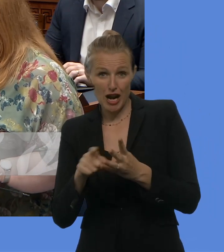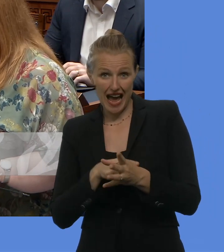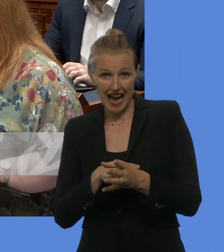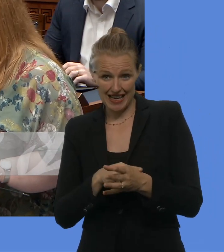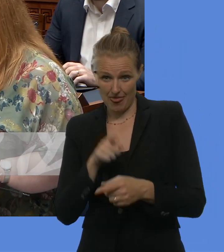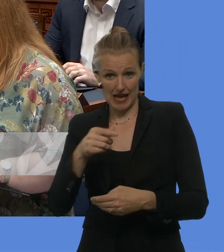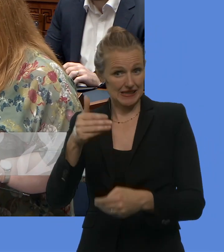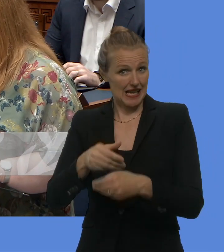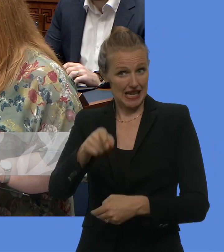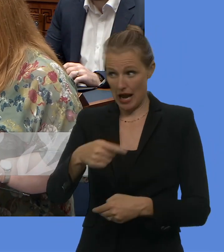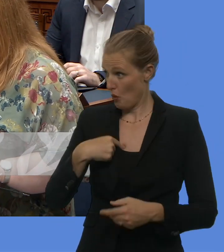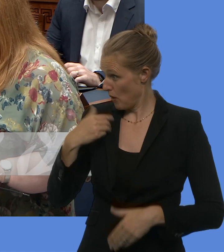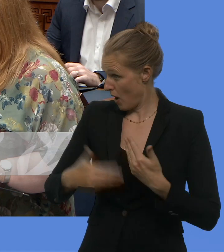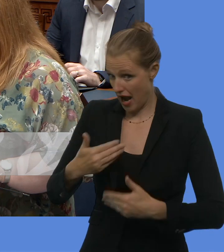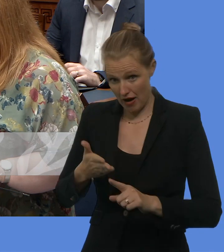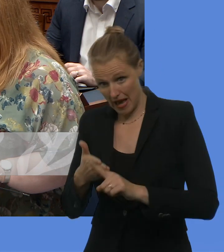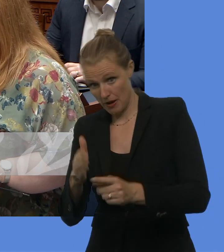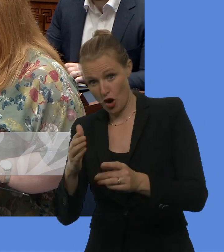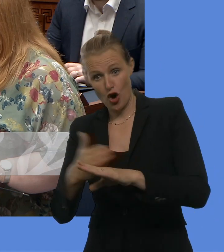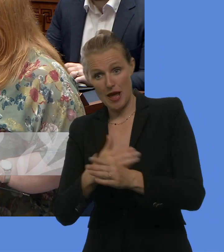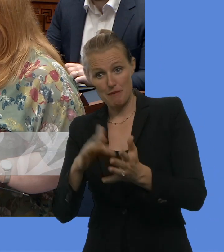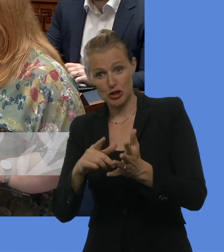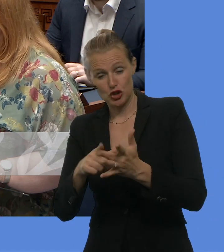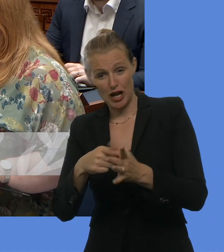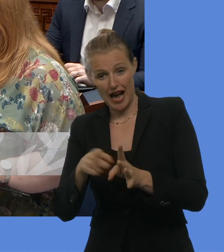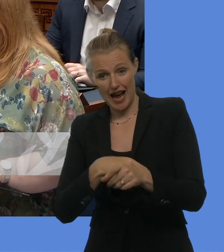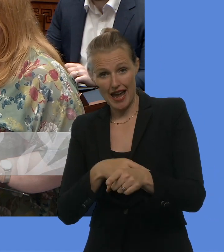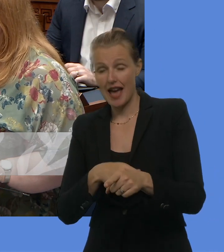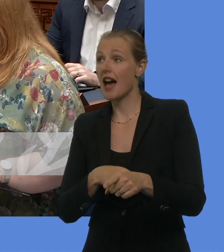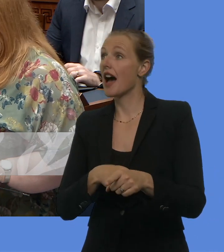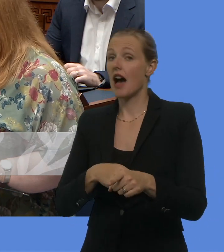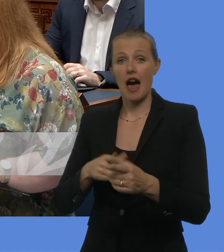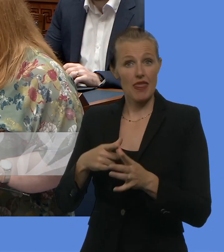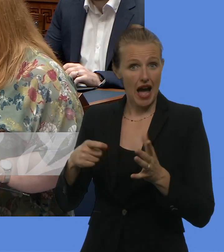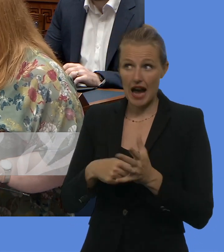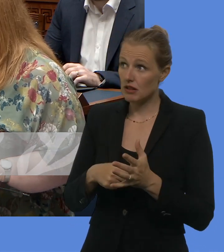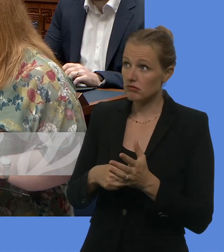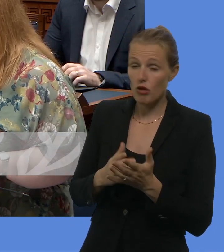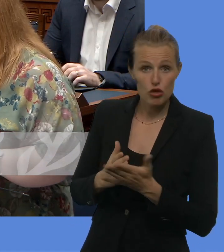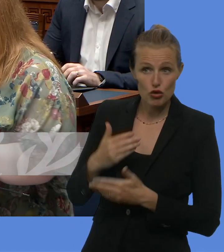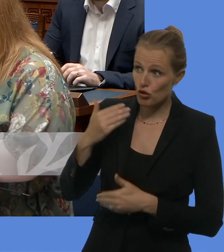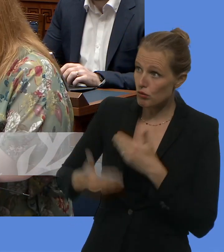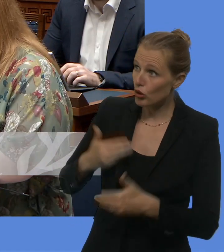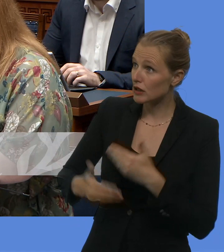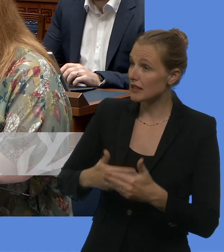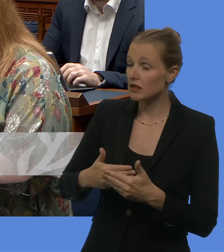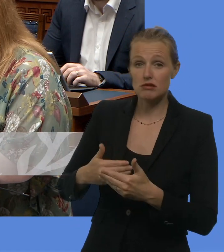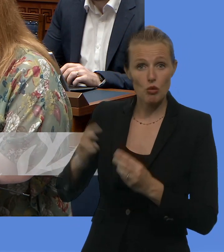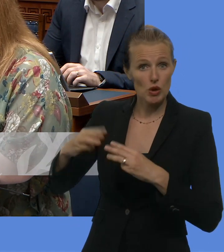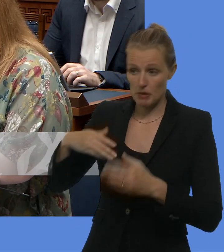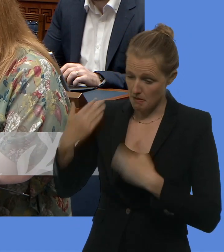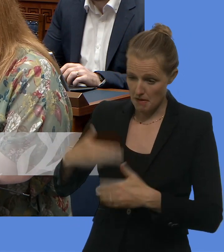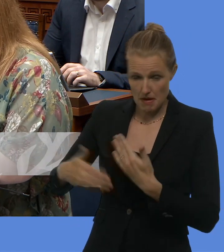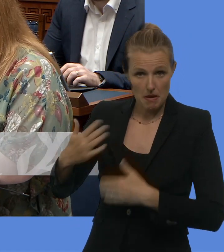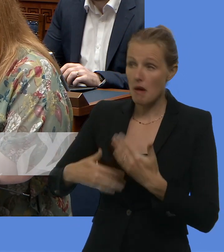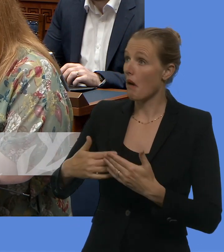which my department was working. However, the Act has now gone through those processes very swiftly in the wash-up in Westminster,